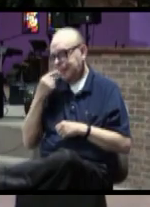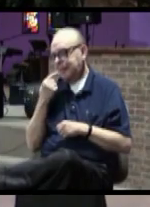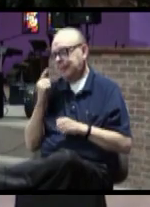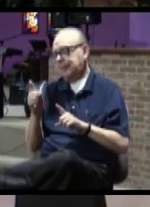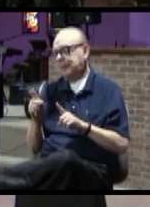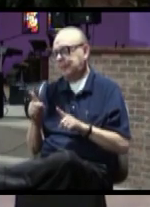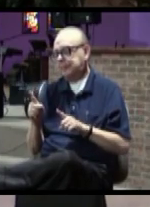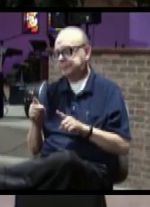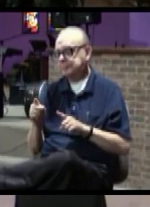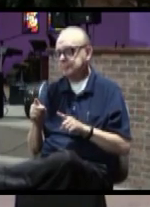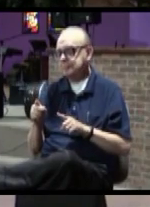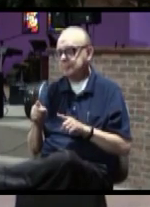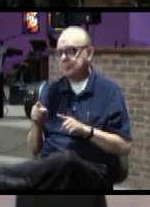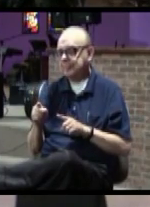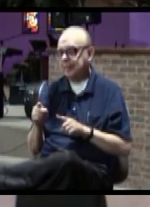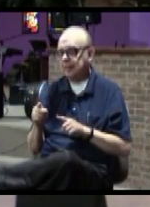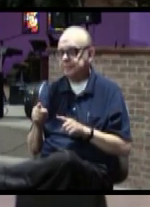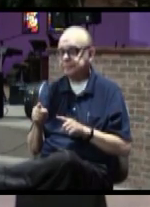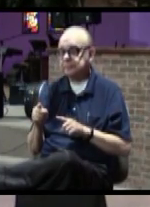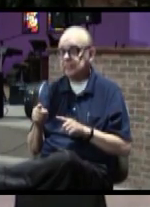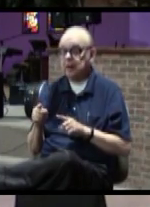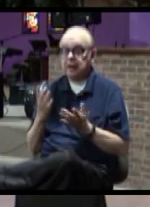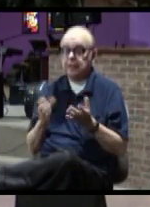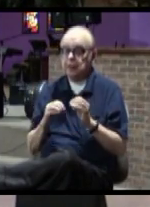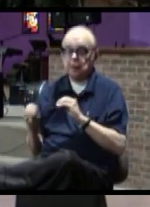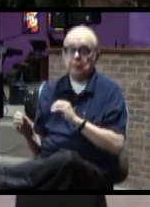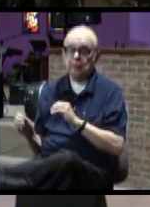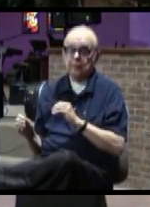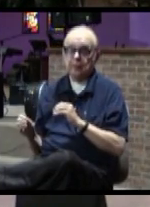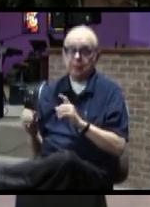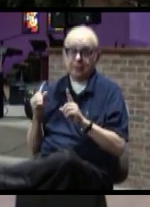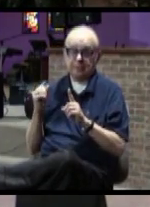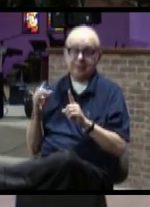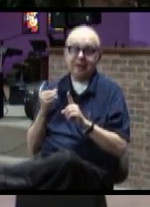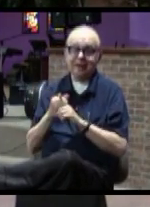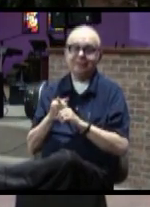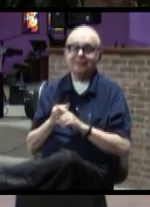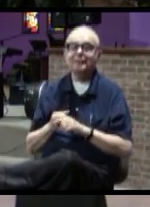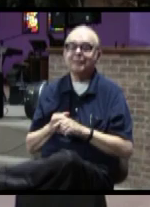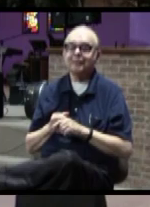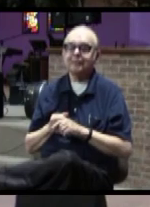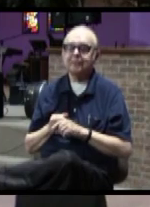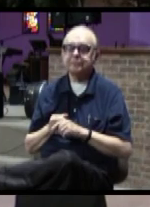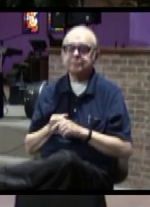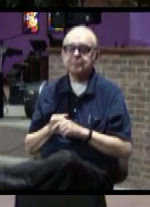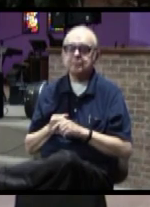deer in the headlight look, what I'm getting is you either got to move or you're going to get run over.